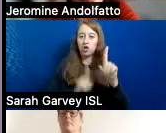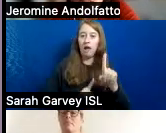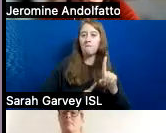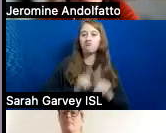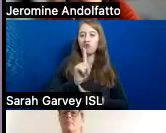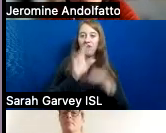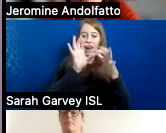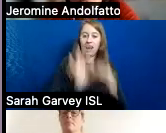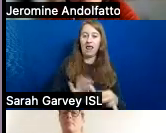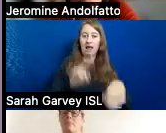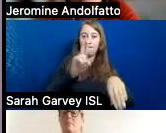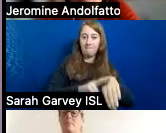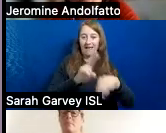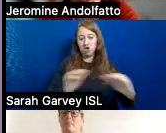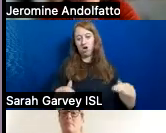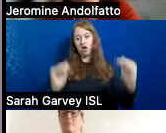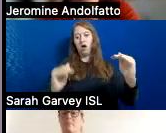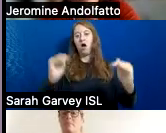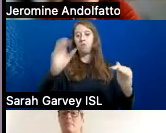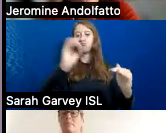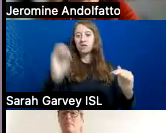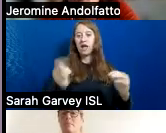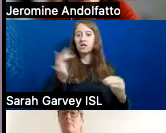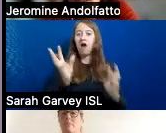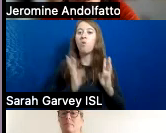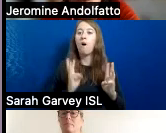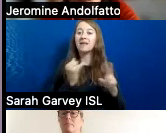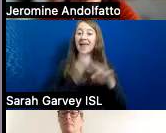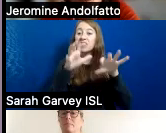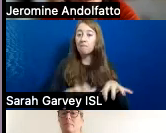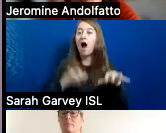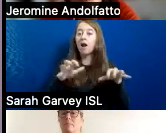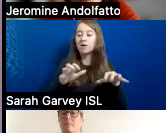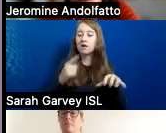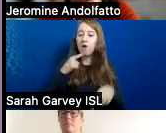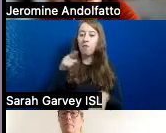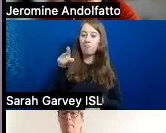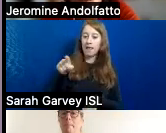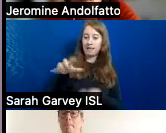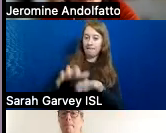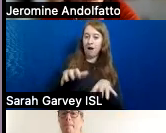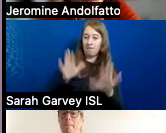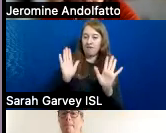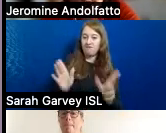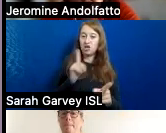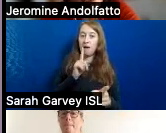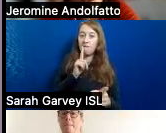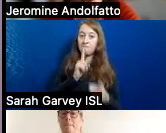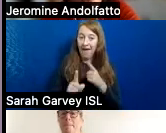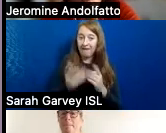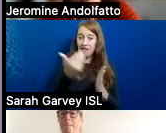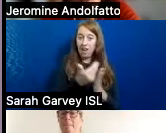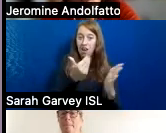better representation of women in the parliament. This parliament also passed quite a few pieces of